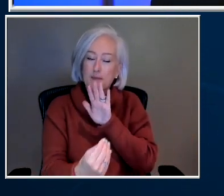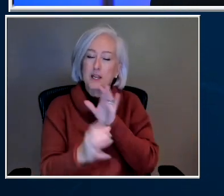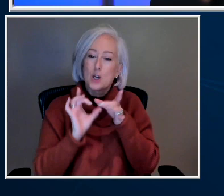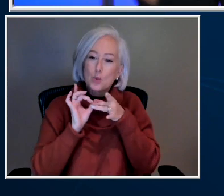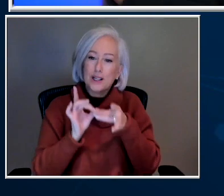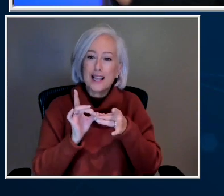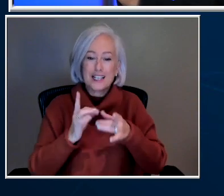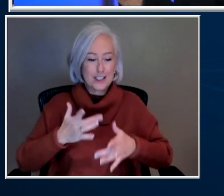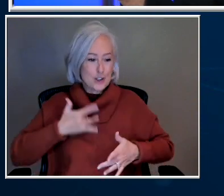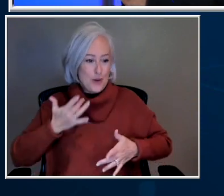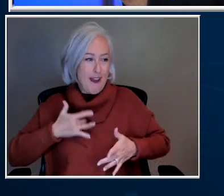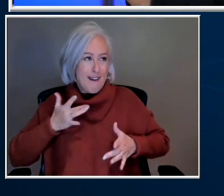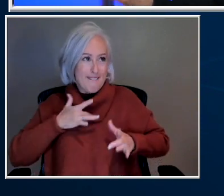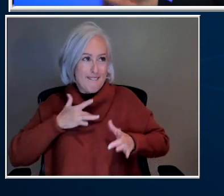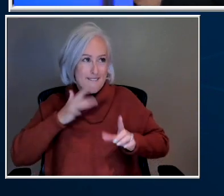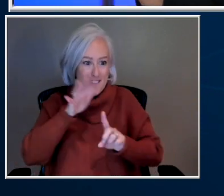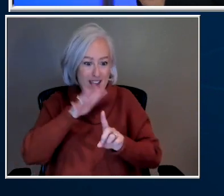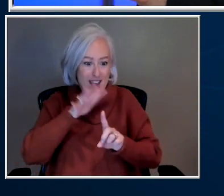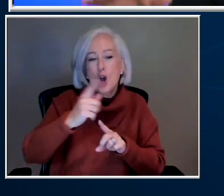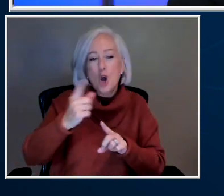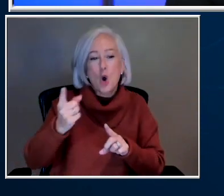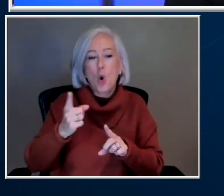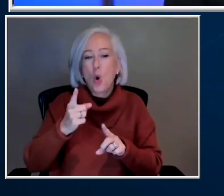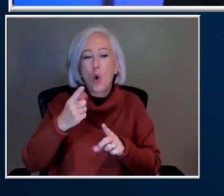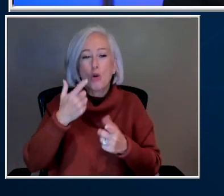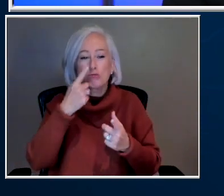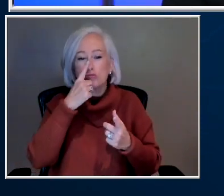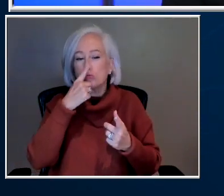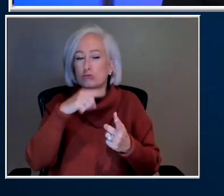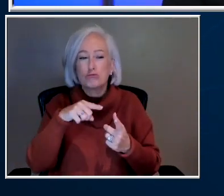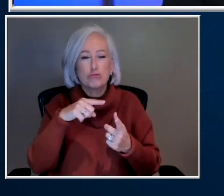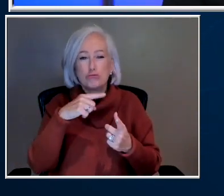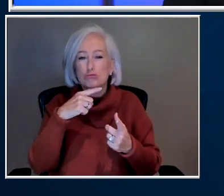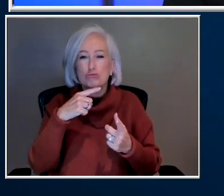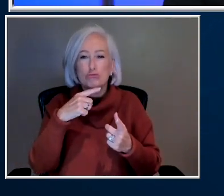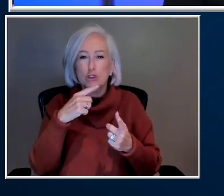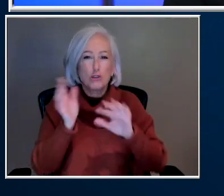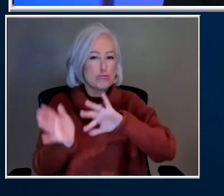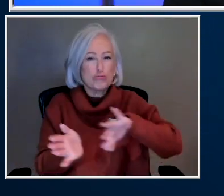plan on just throwing that to the side and creating your own vision?